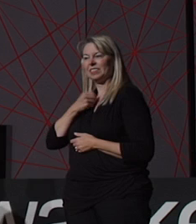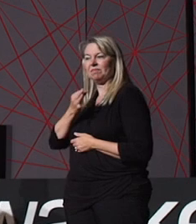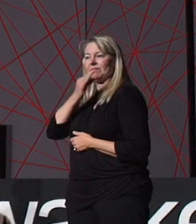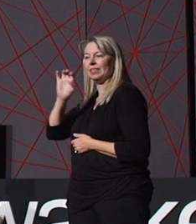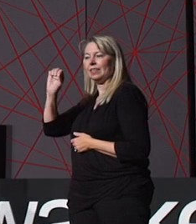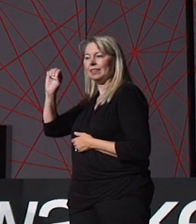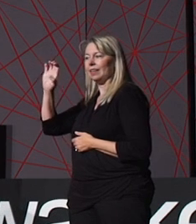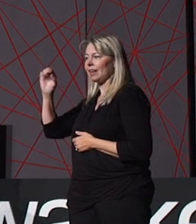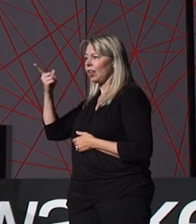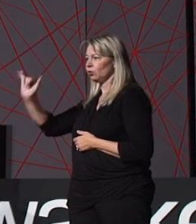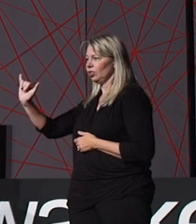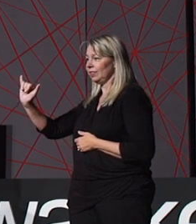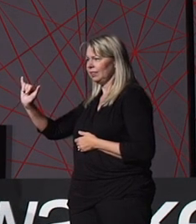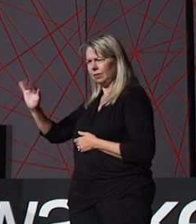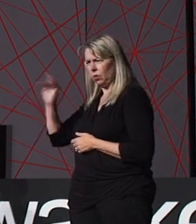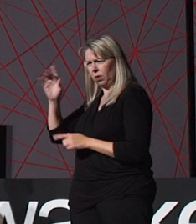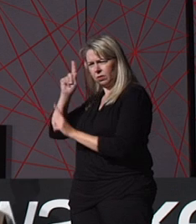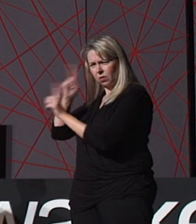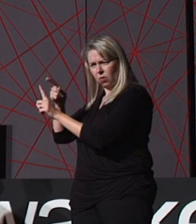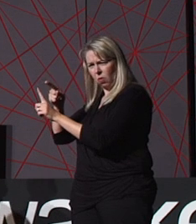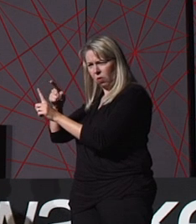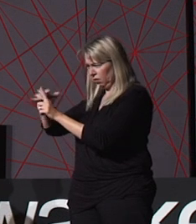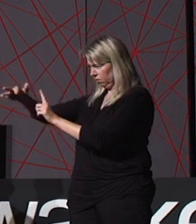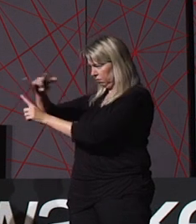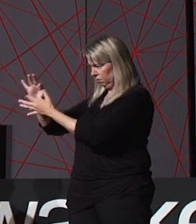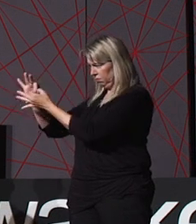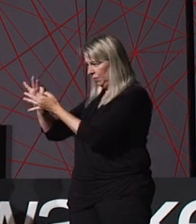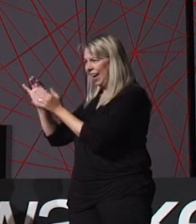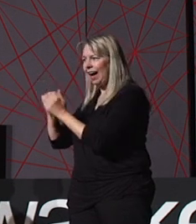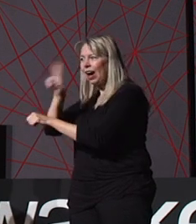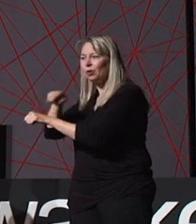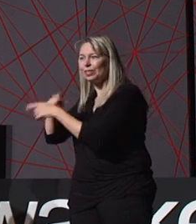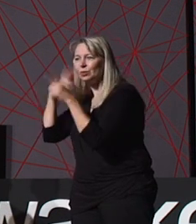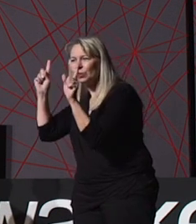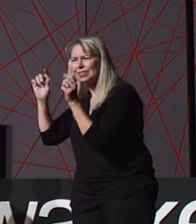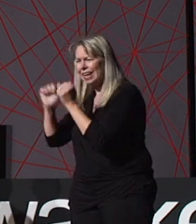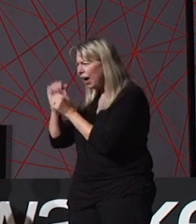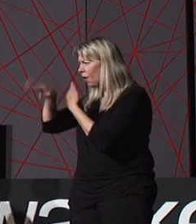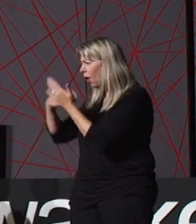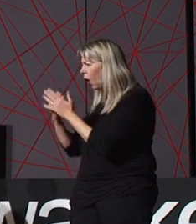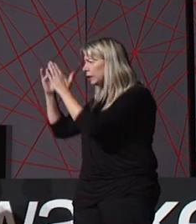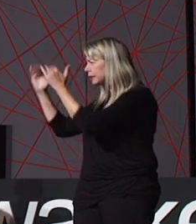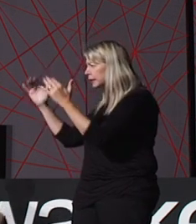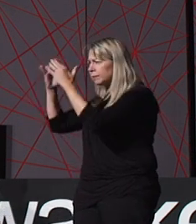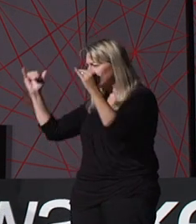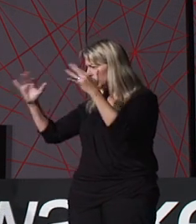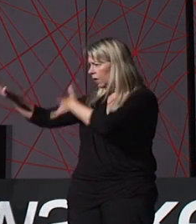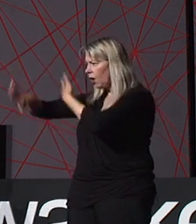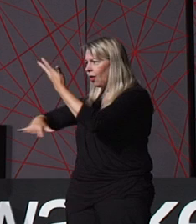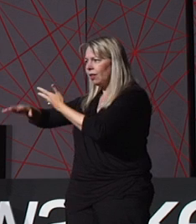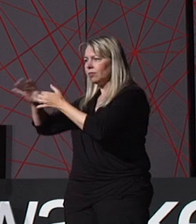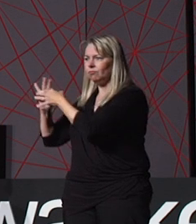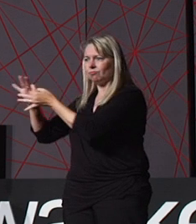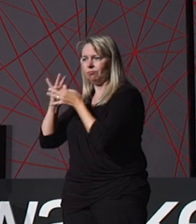The main goal of ecology is really to figure out how nature works, how these natural ecosystems function, from